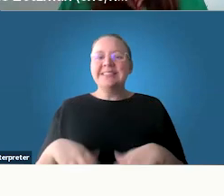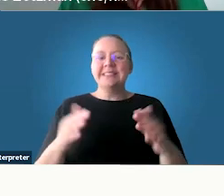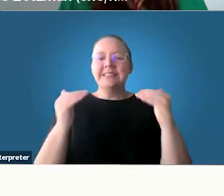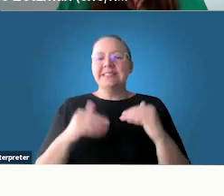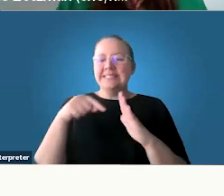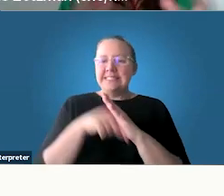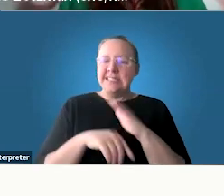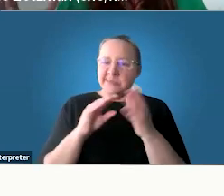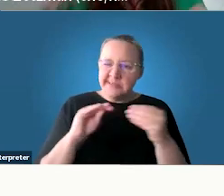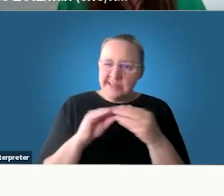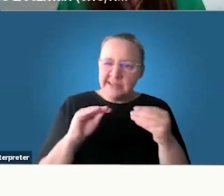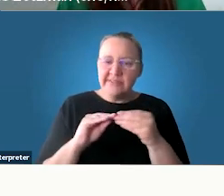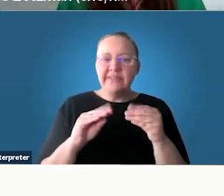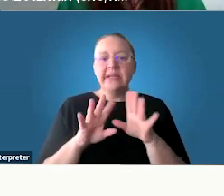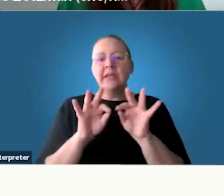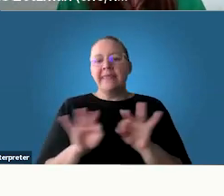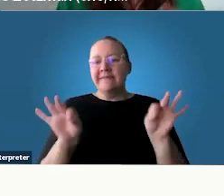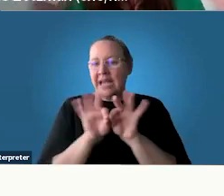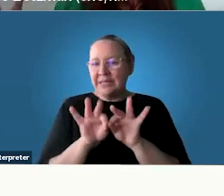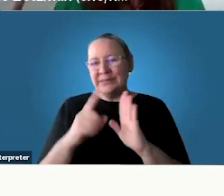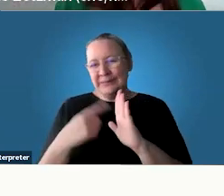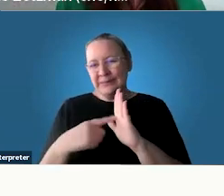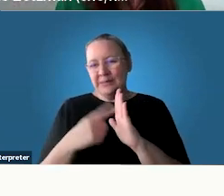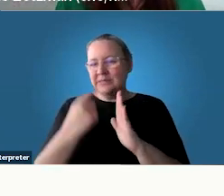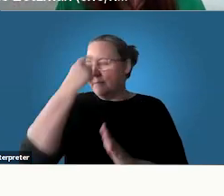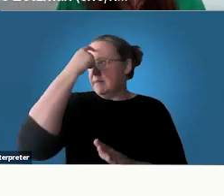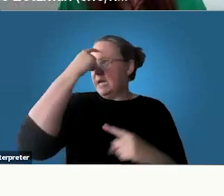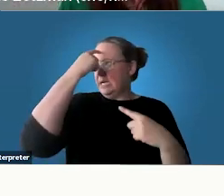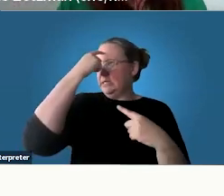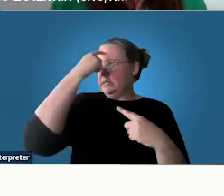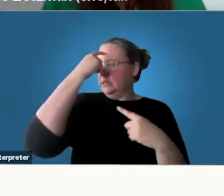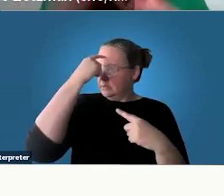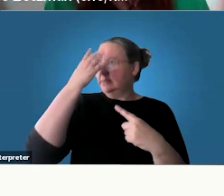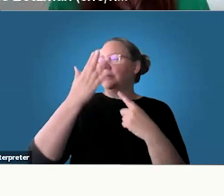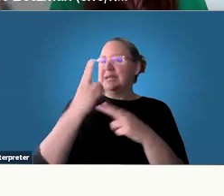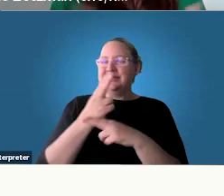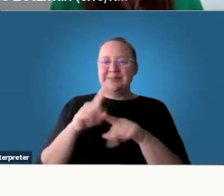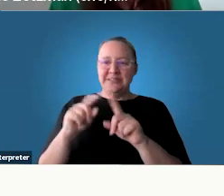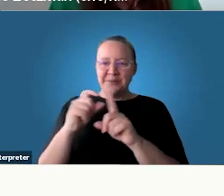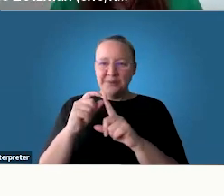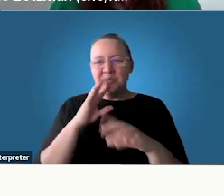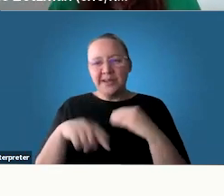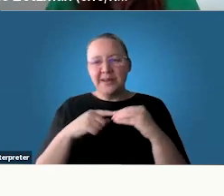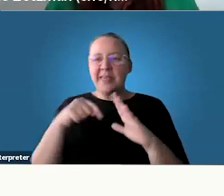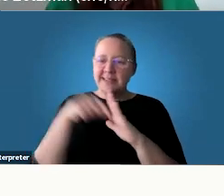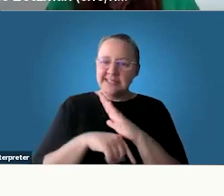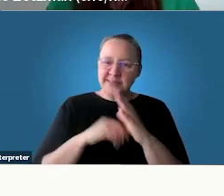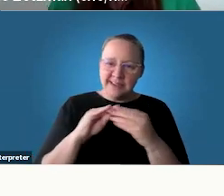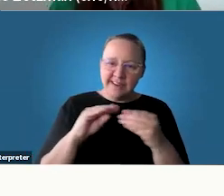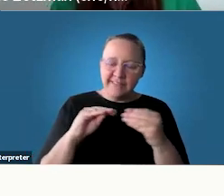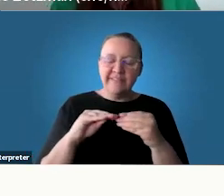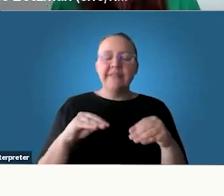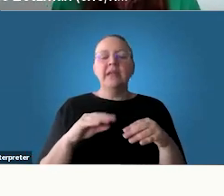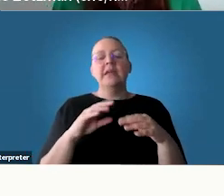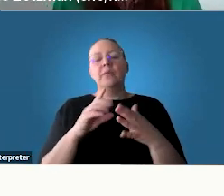deep narratives or the values, sometimes the mindsets. People might use different terms, but we're going to talk about the deep narratives